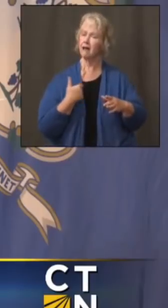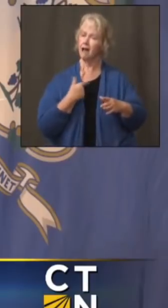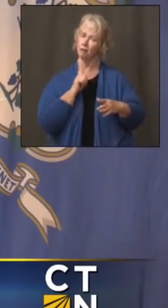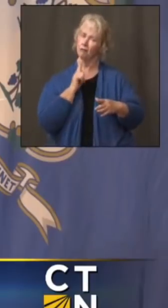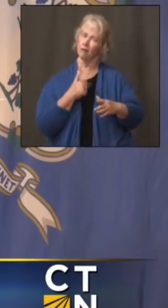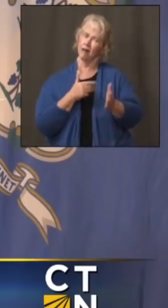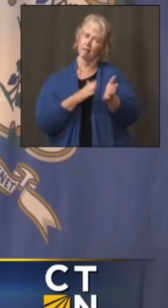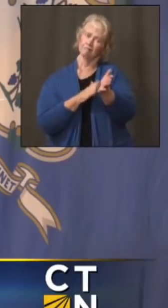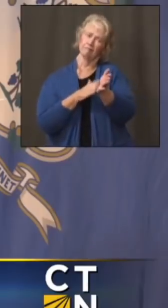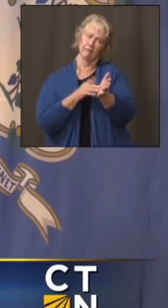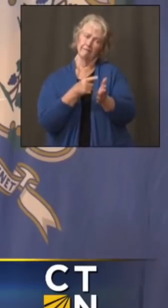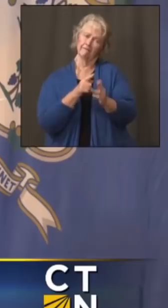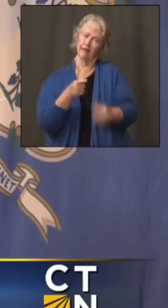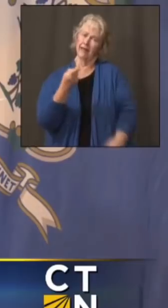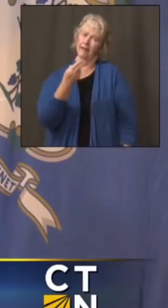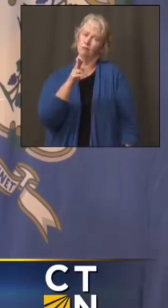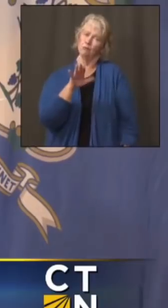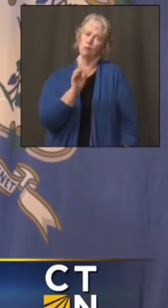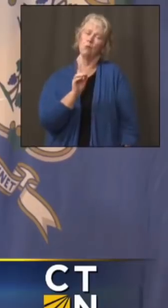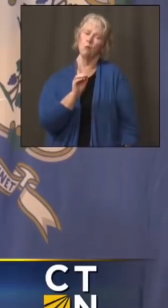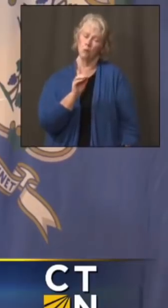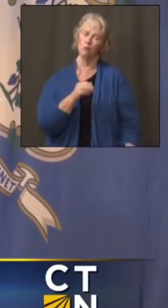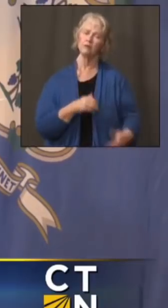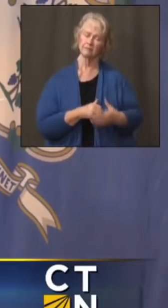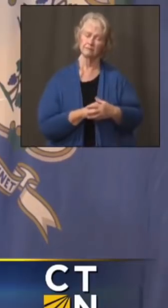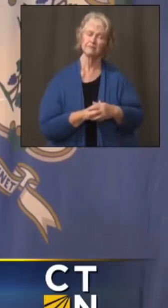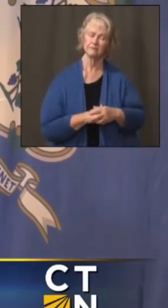their heroism every day.